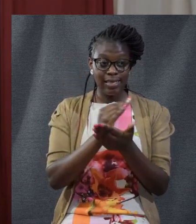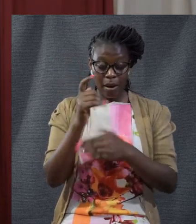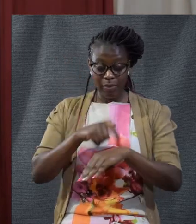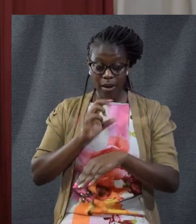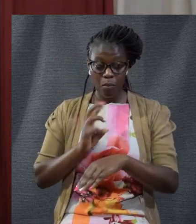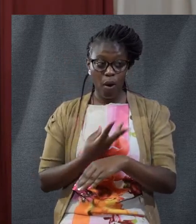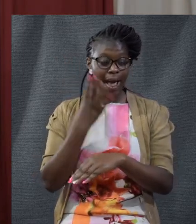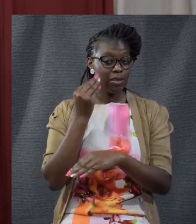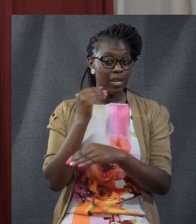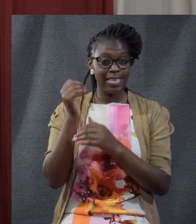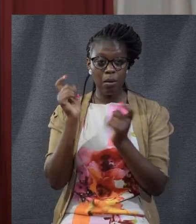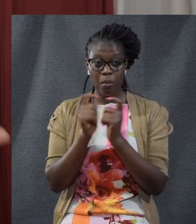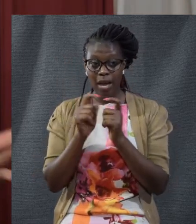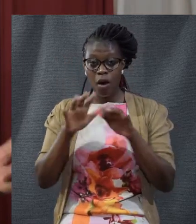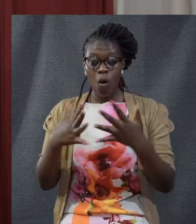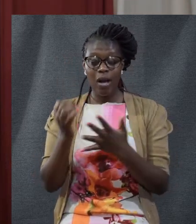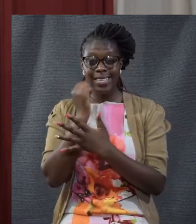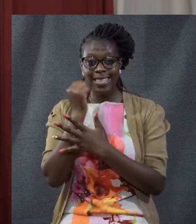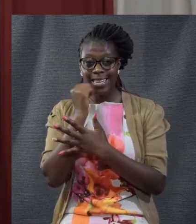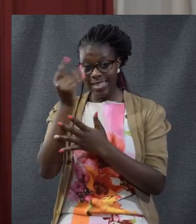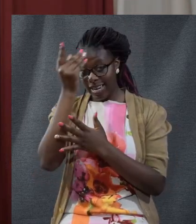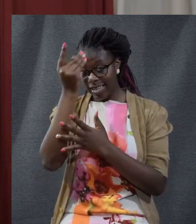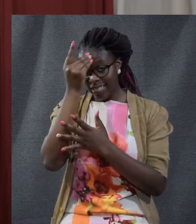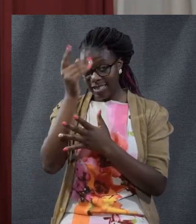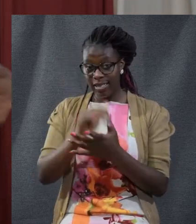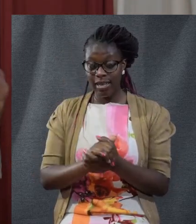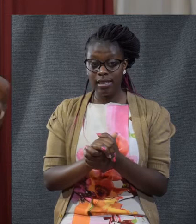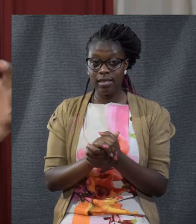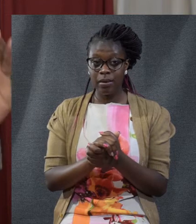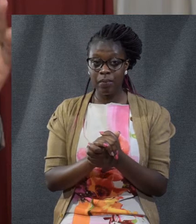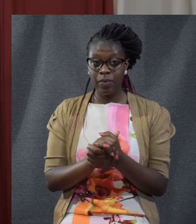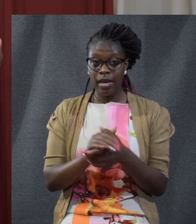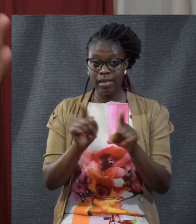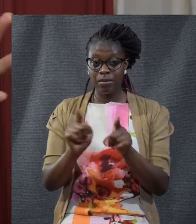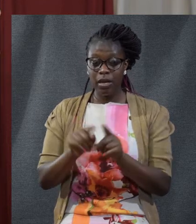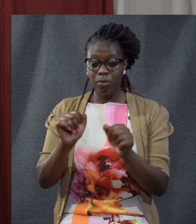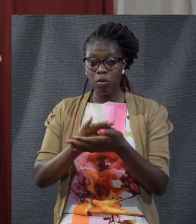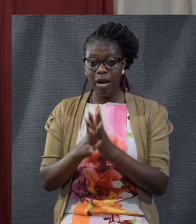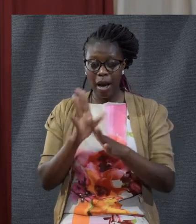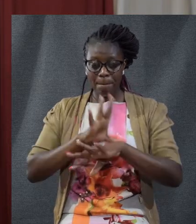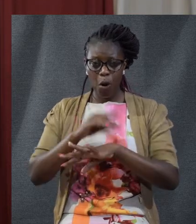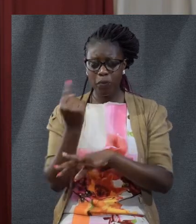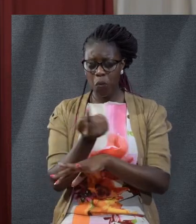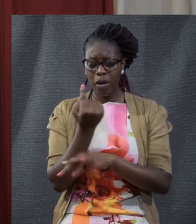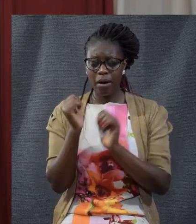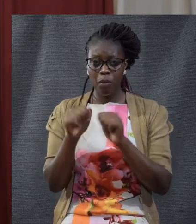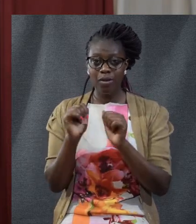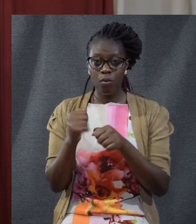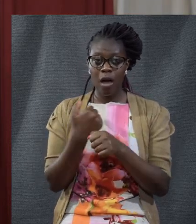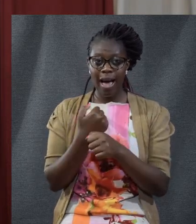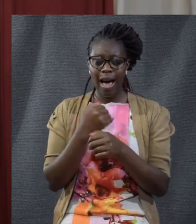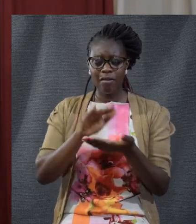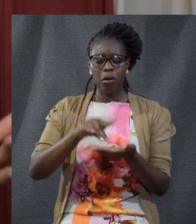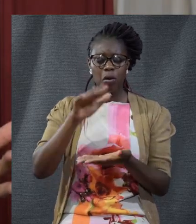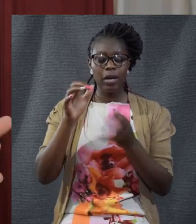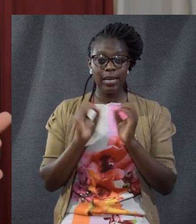may be going through pain of sickness, disease. And sometimes we may become even bones. We may have